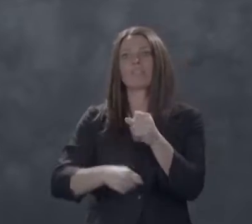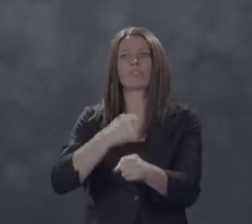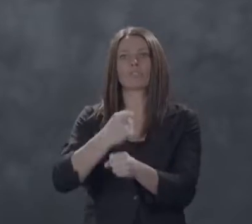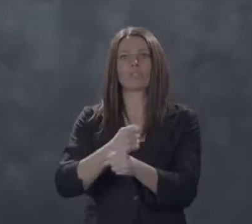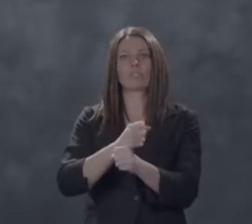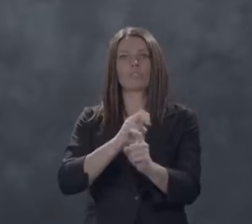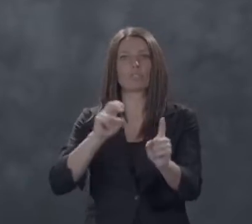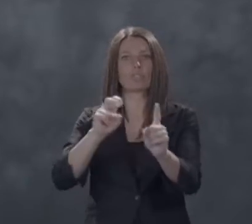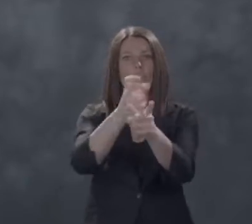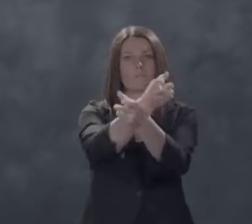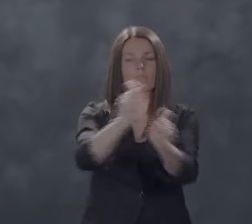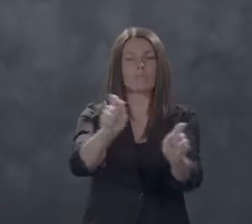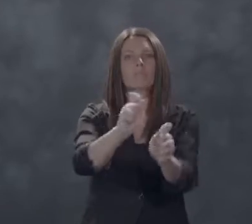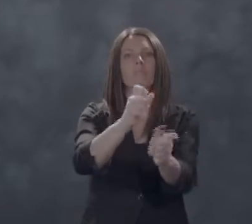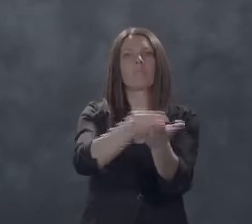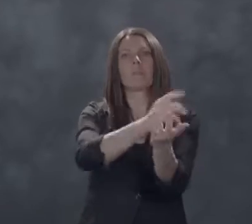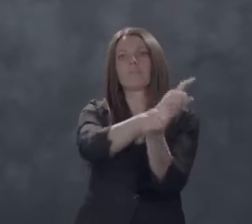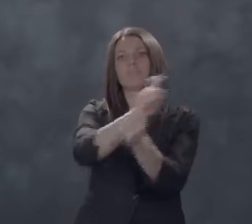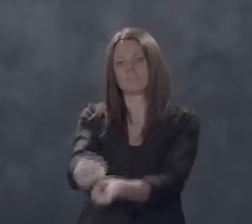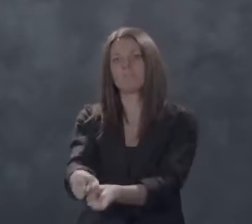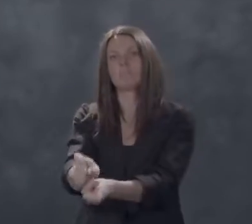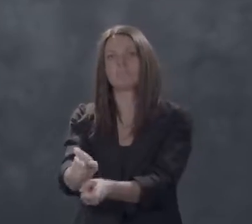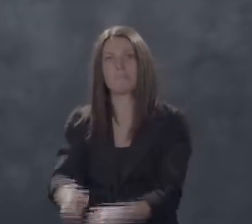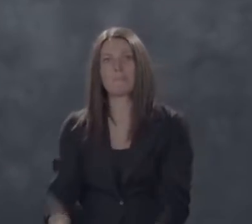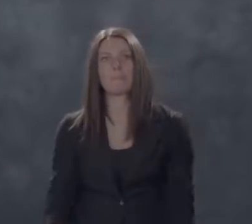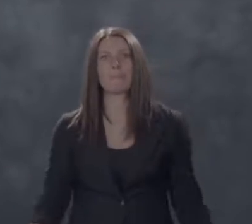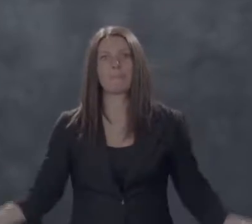Towards Freedom grant. Ms. Jones.